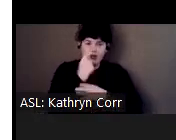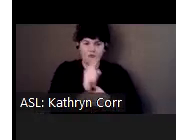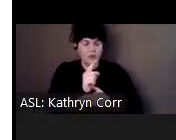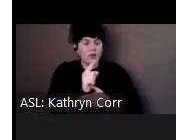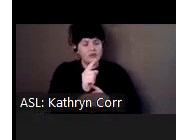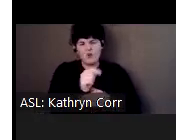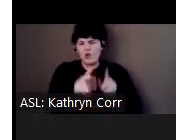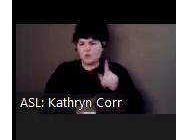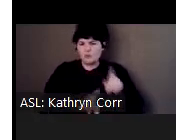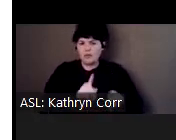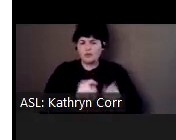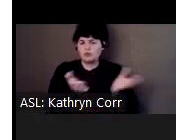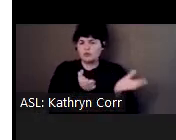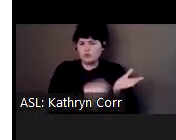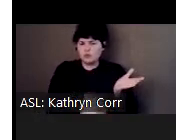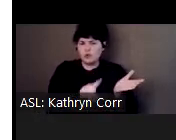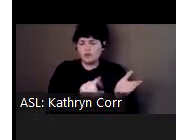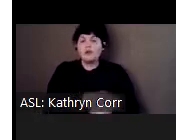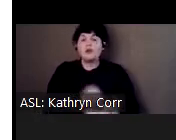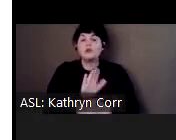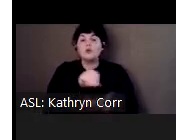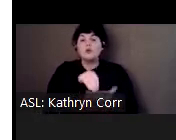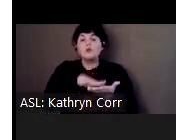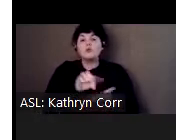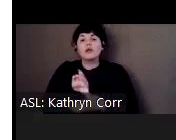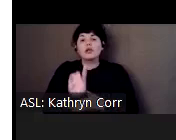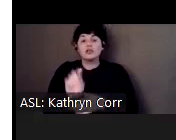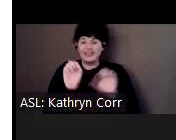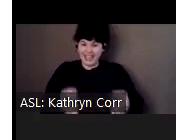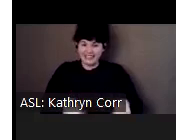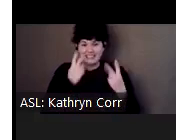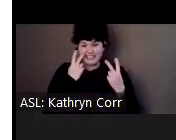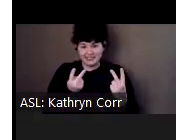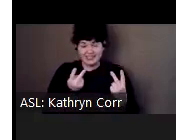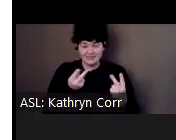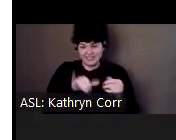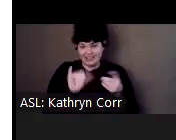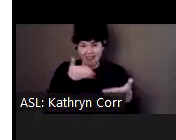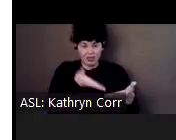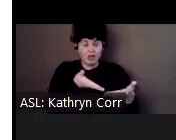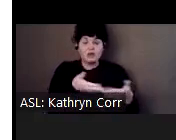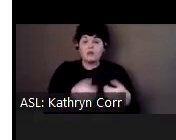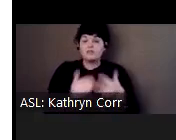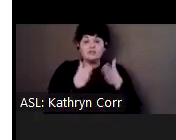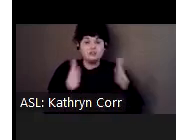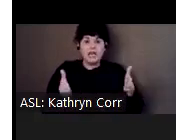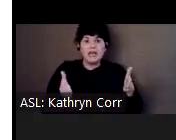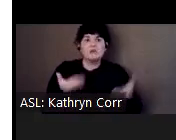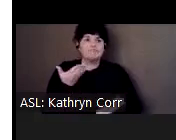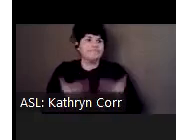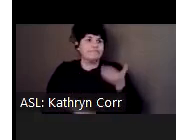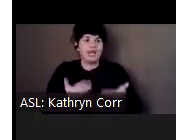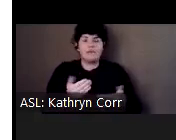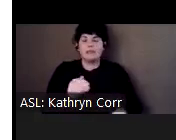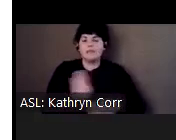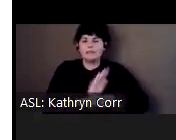that your record can still be seen for that. What they're generally may be looking for is, did you have fraud?